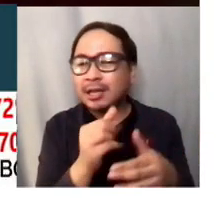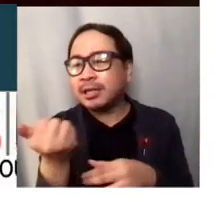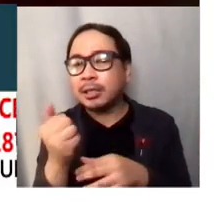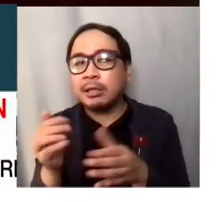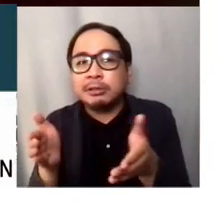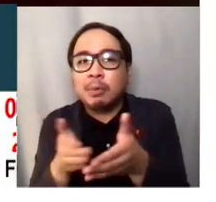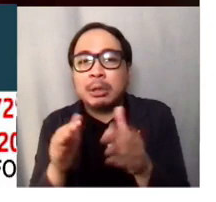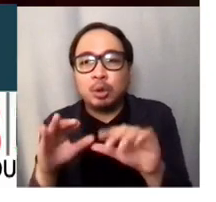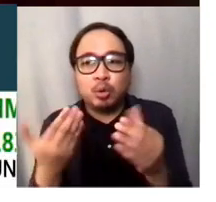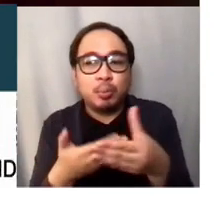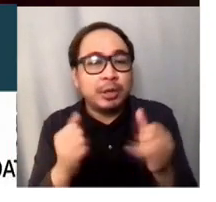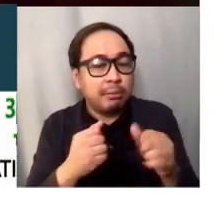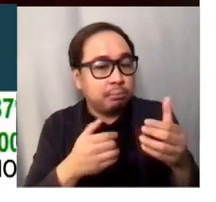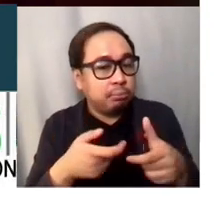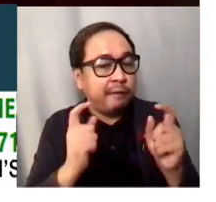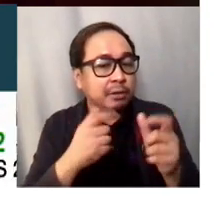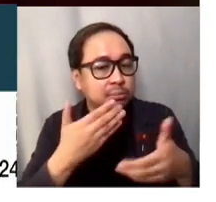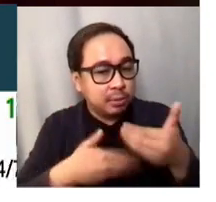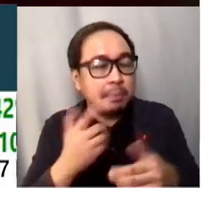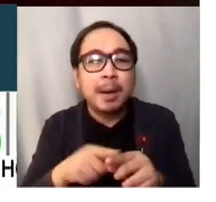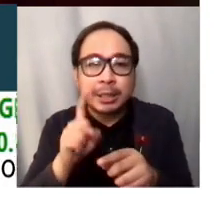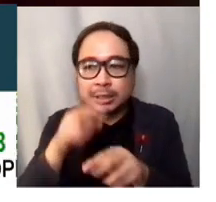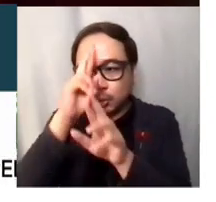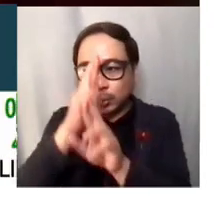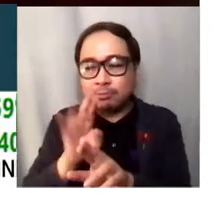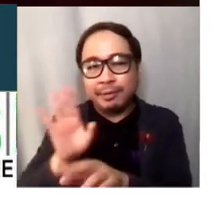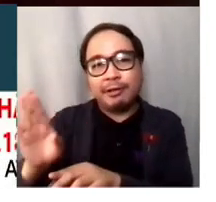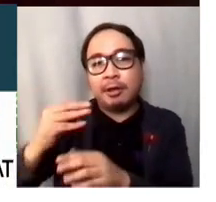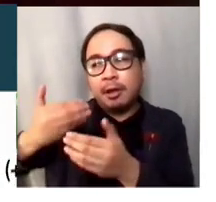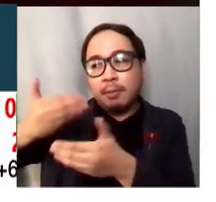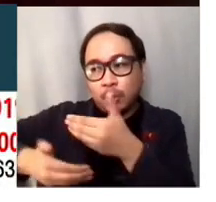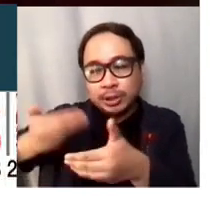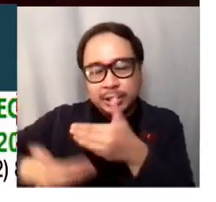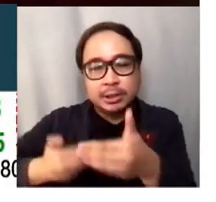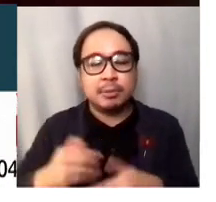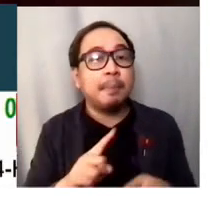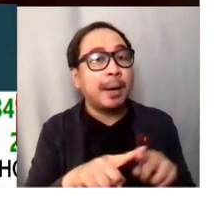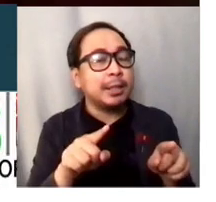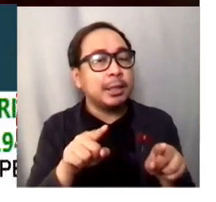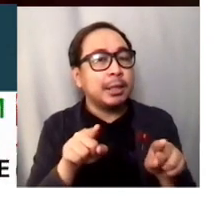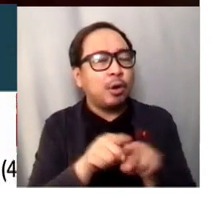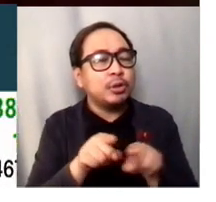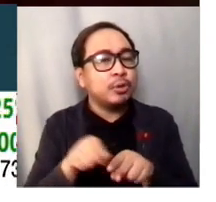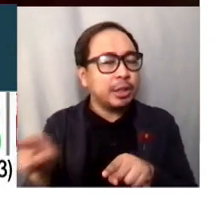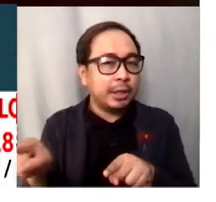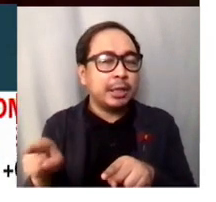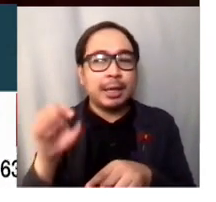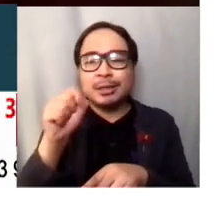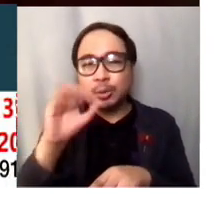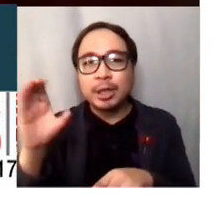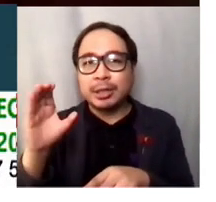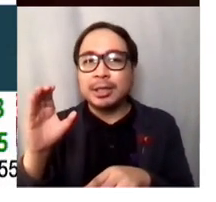act faster. But we have to respect their processes. The other thing also is they are the court of last resort. So they have to